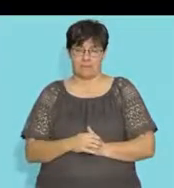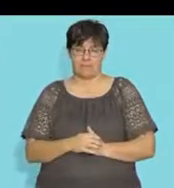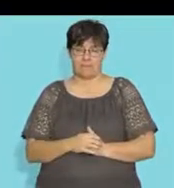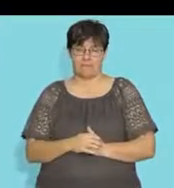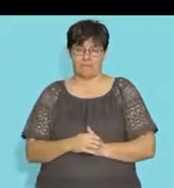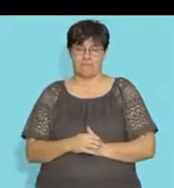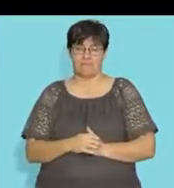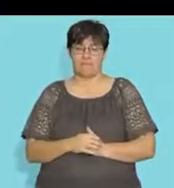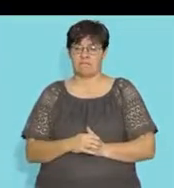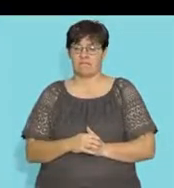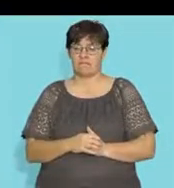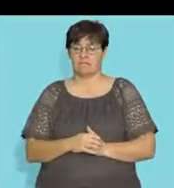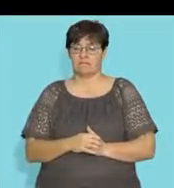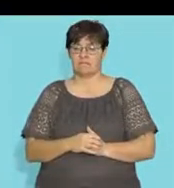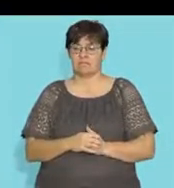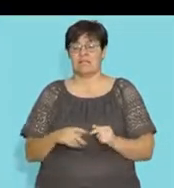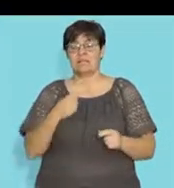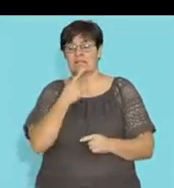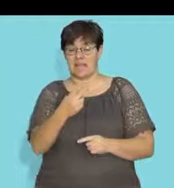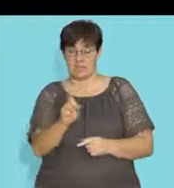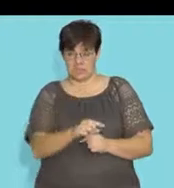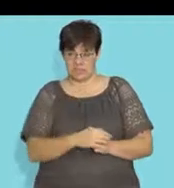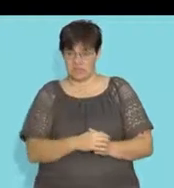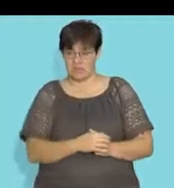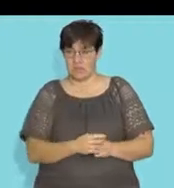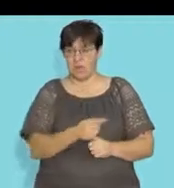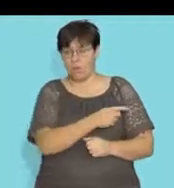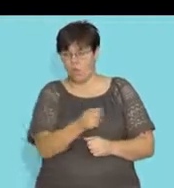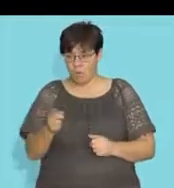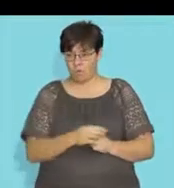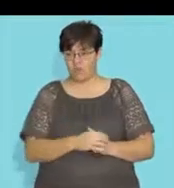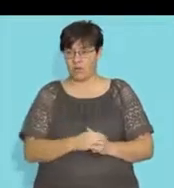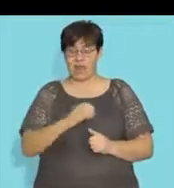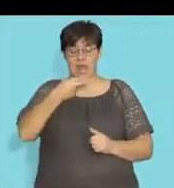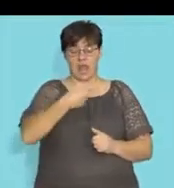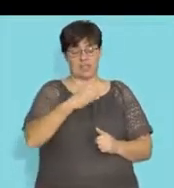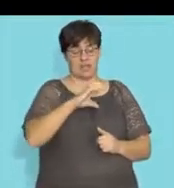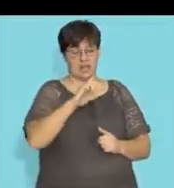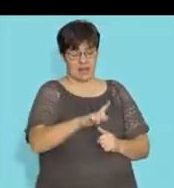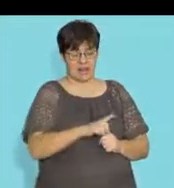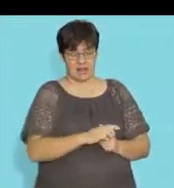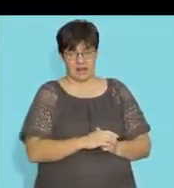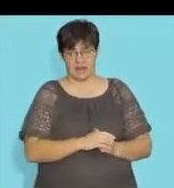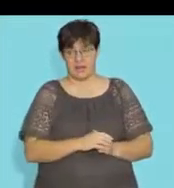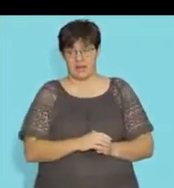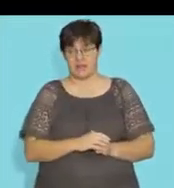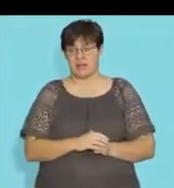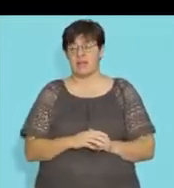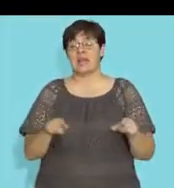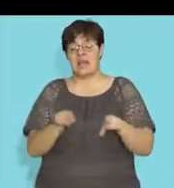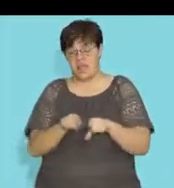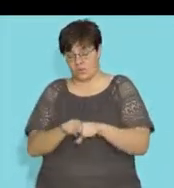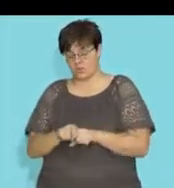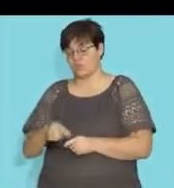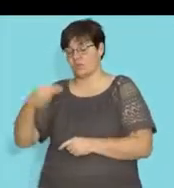We go on, we make the statement there that all the hydrochloric acid in concentration